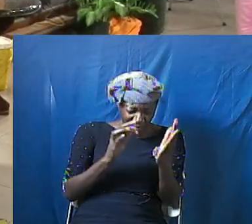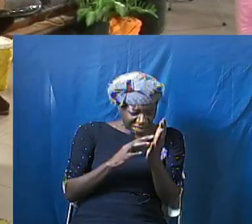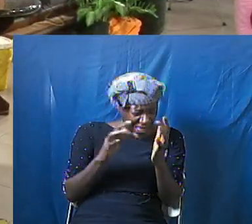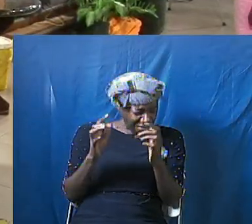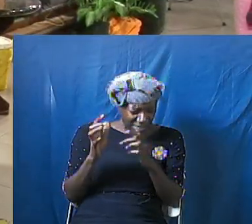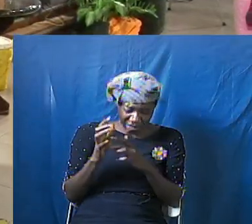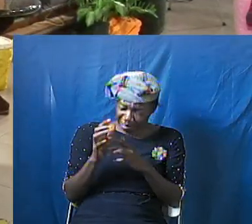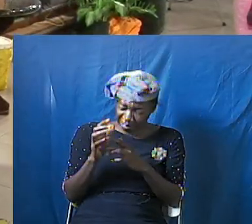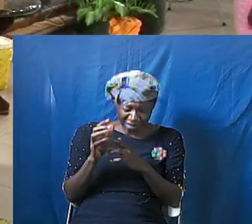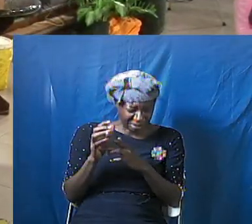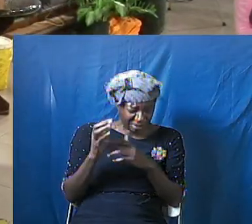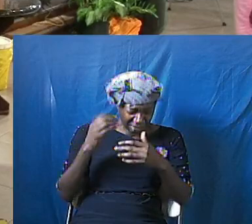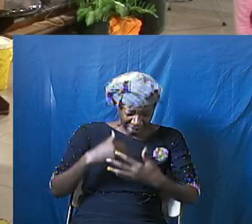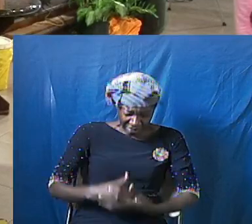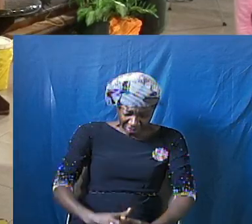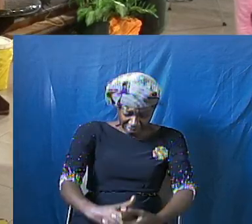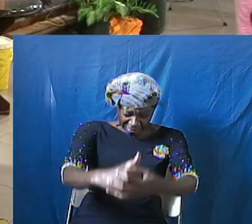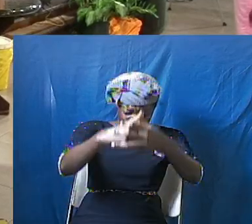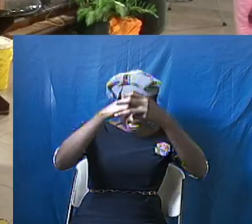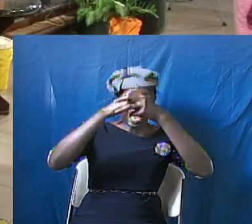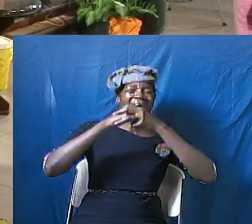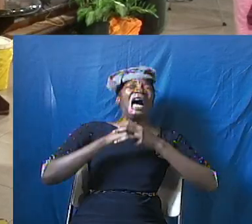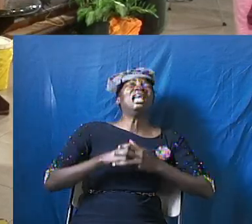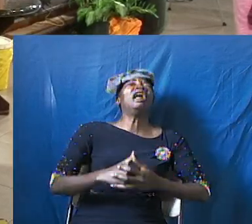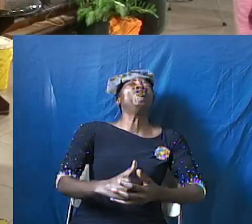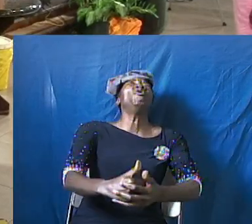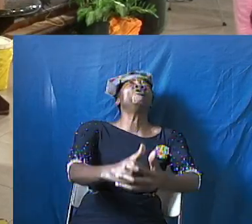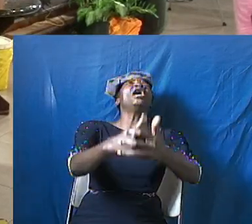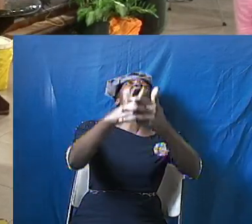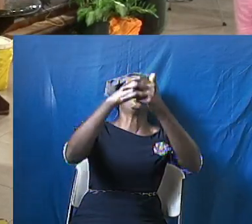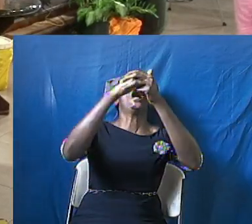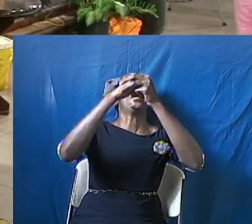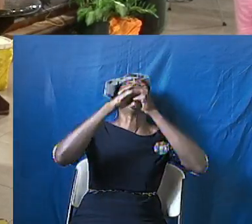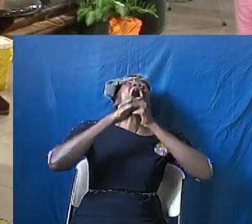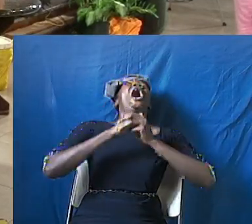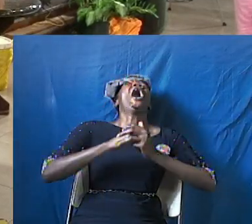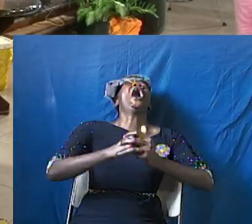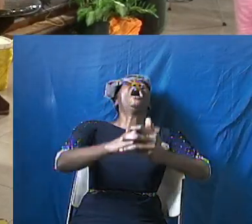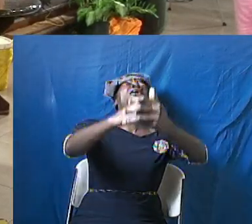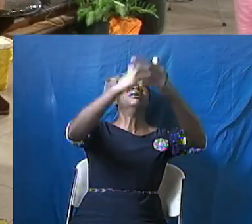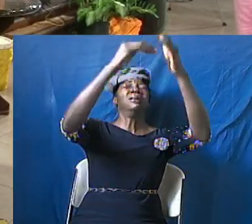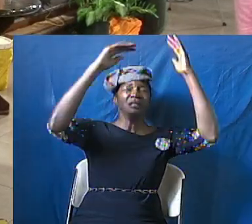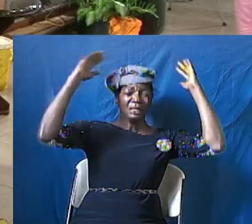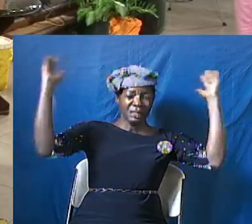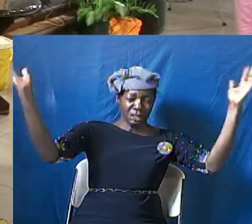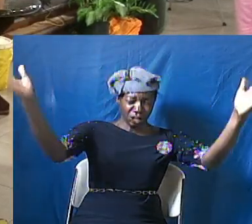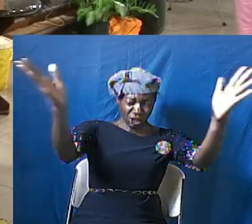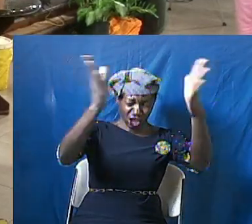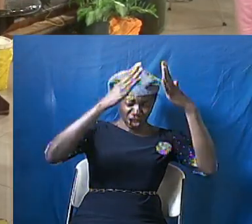I hope we're not done yet. I hope we're not done yet. Jesus.